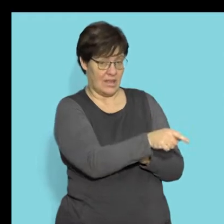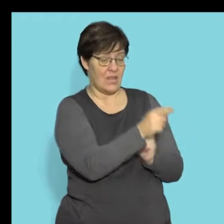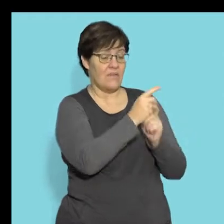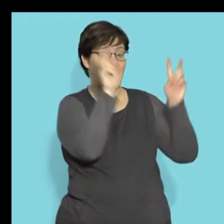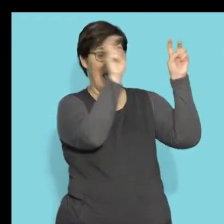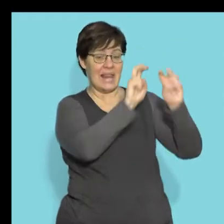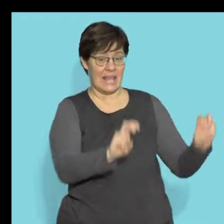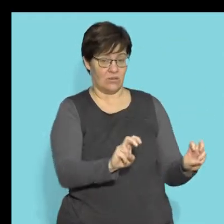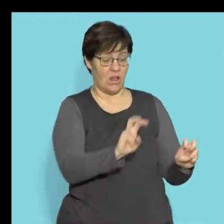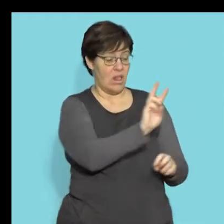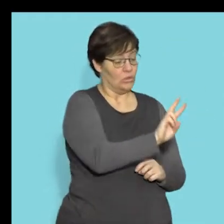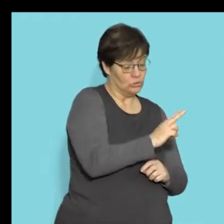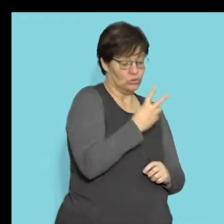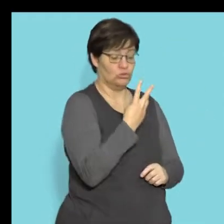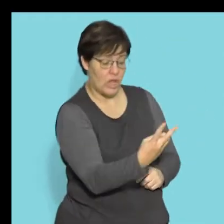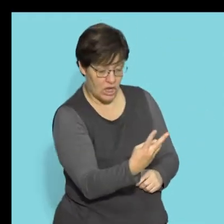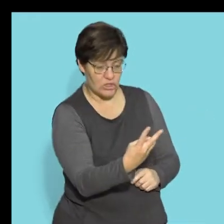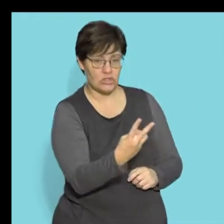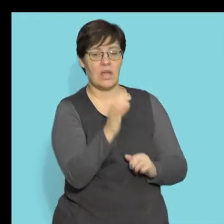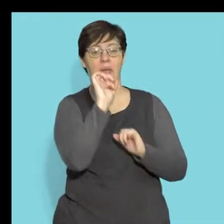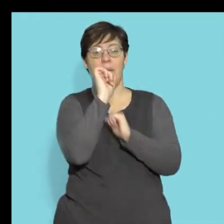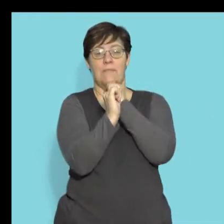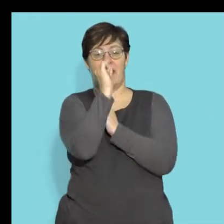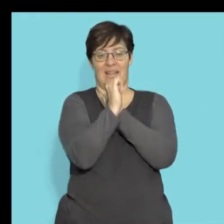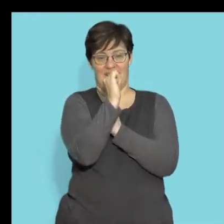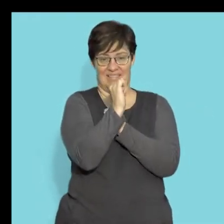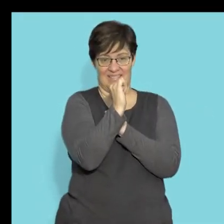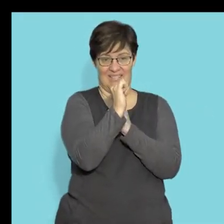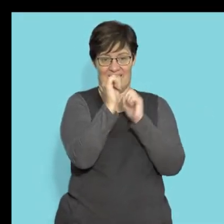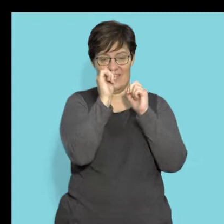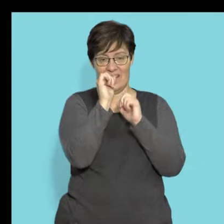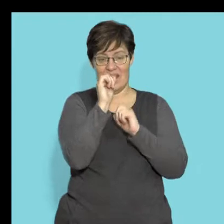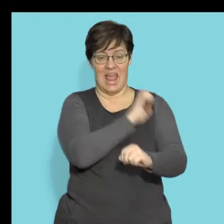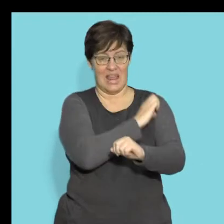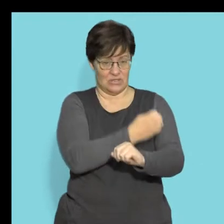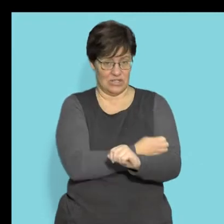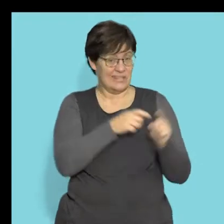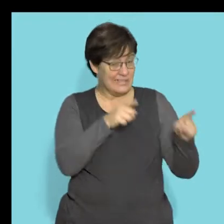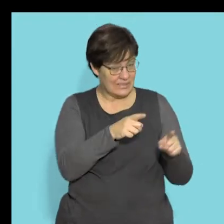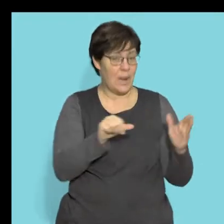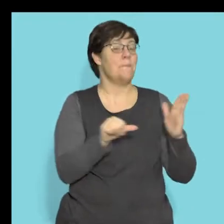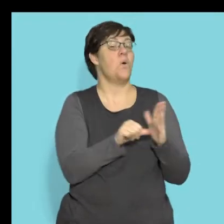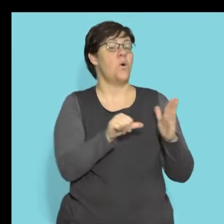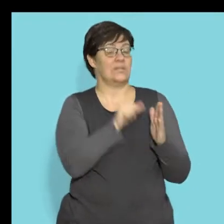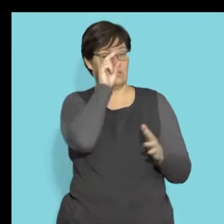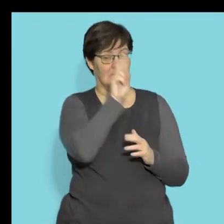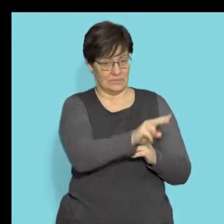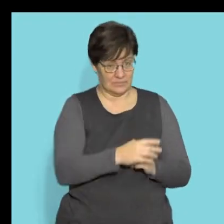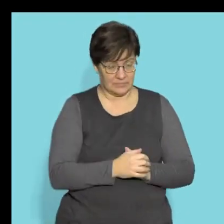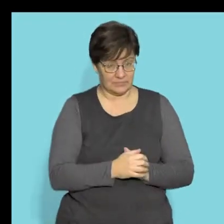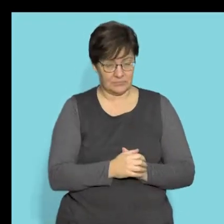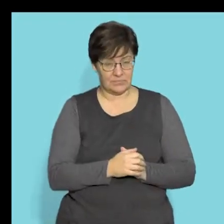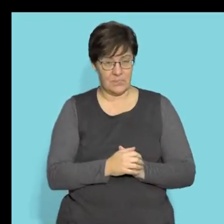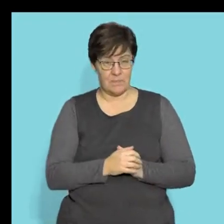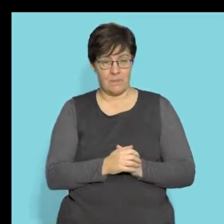electrical energy and we produce mechanical energy. And that is an important idea that we're going to be dealing with.